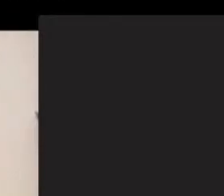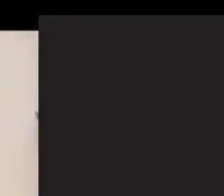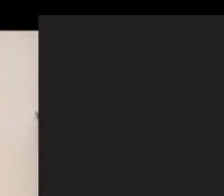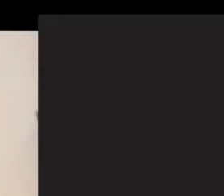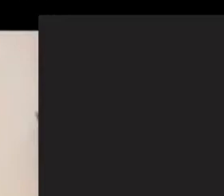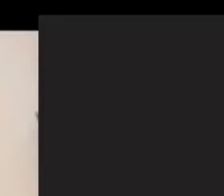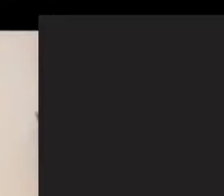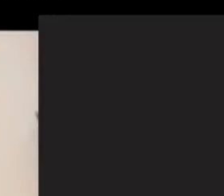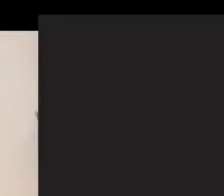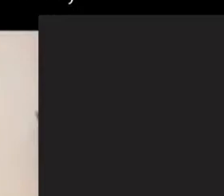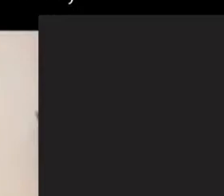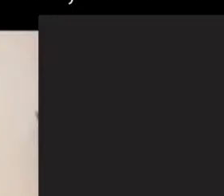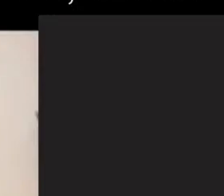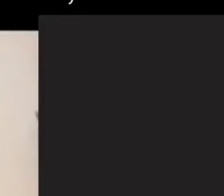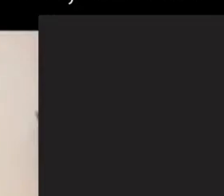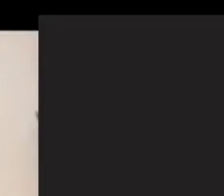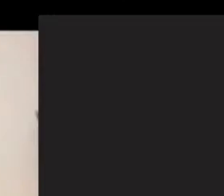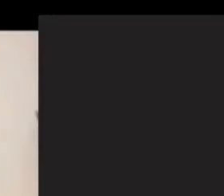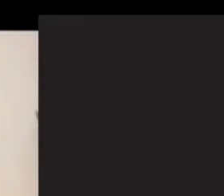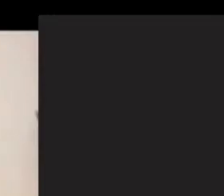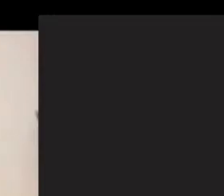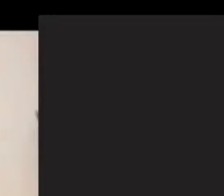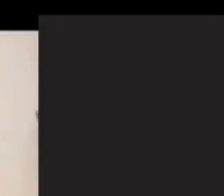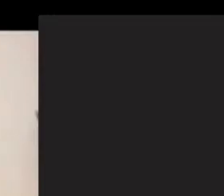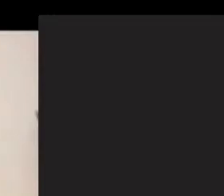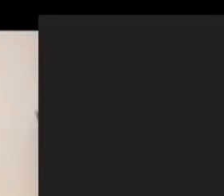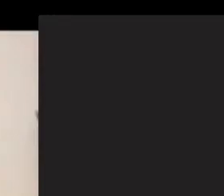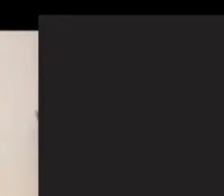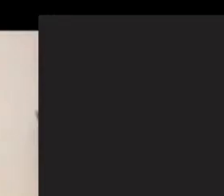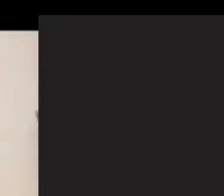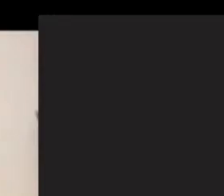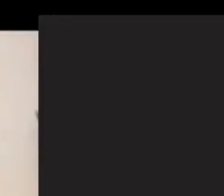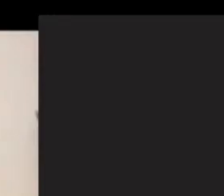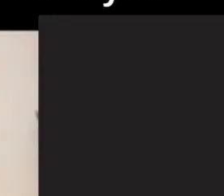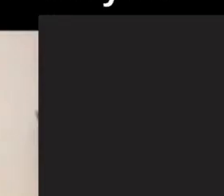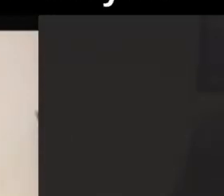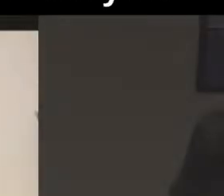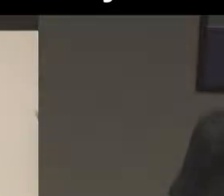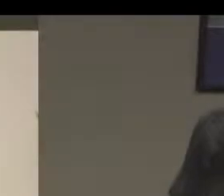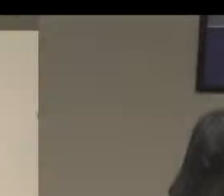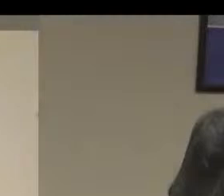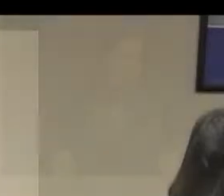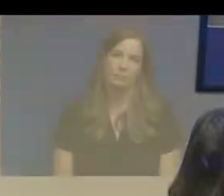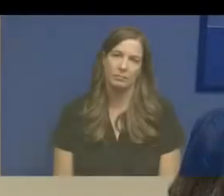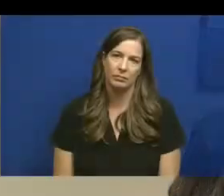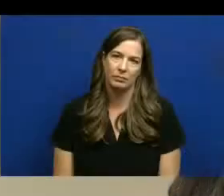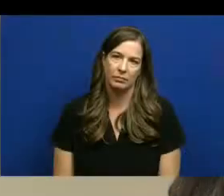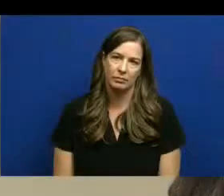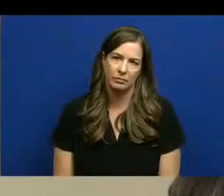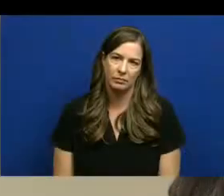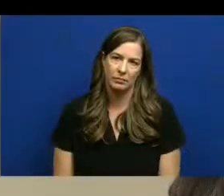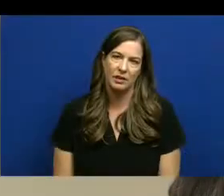would require input from the deaf community. Thank you for hearing my comment.